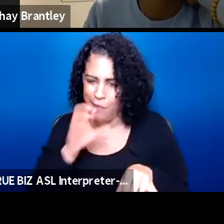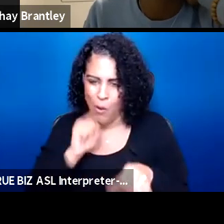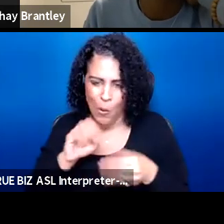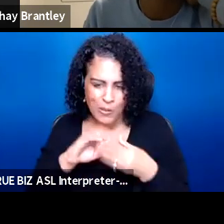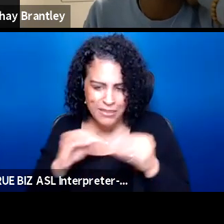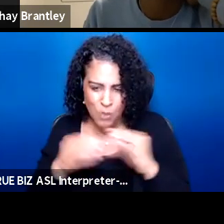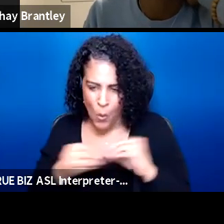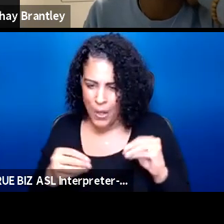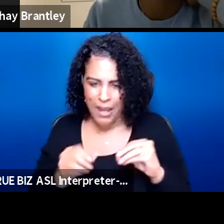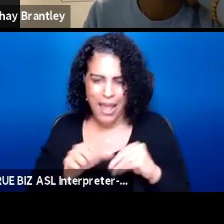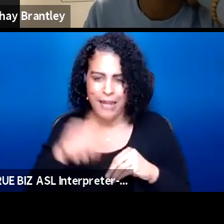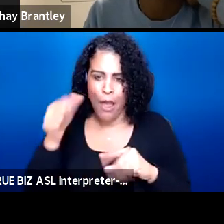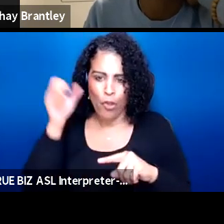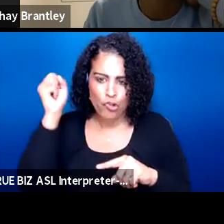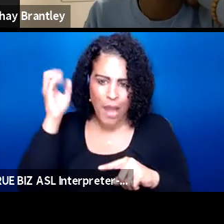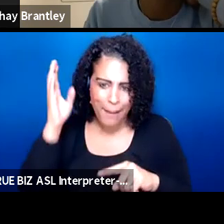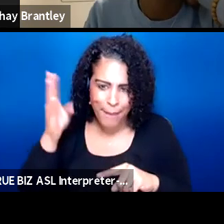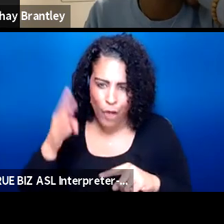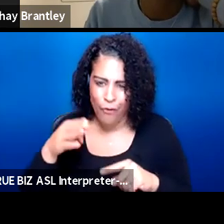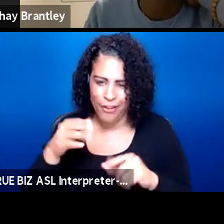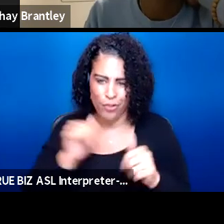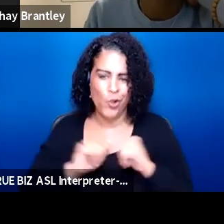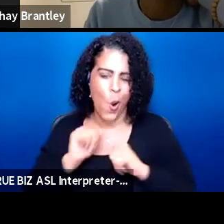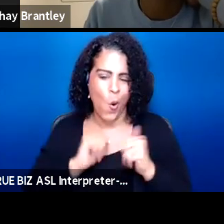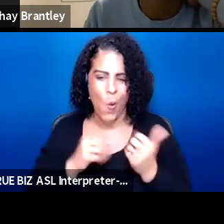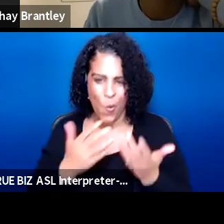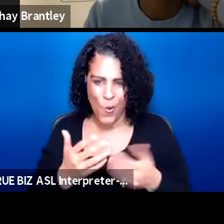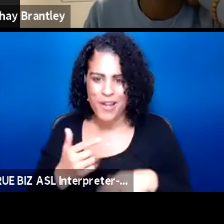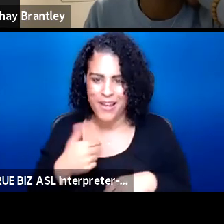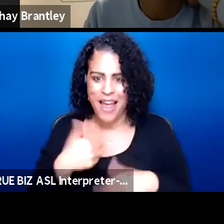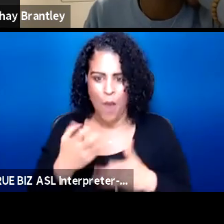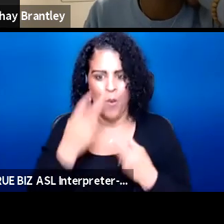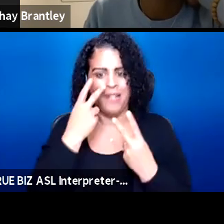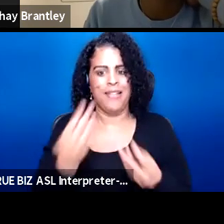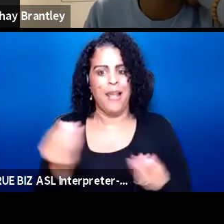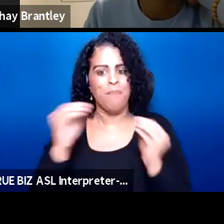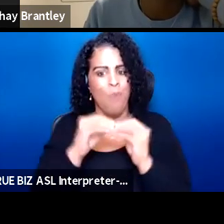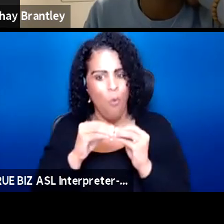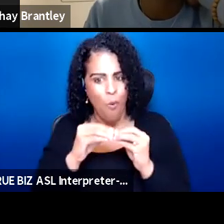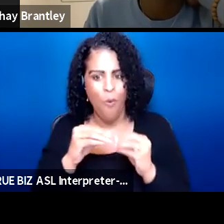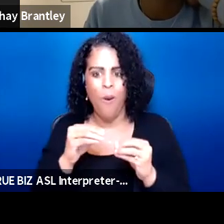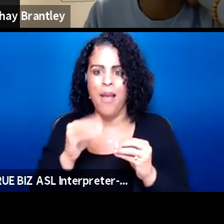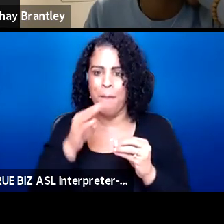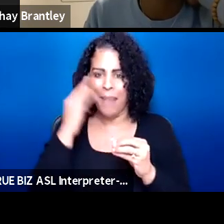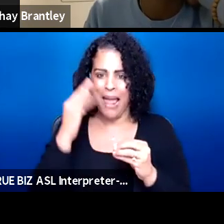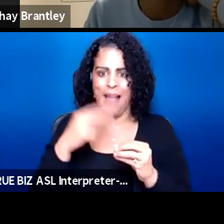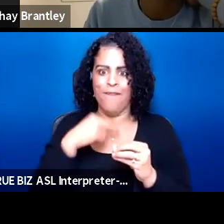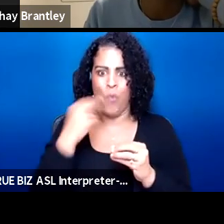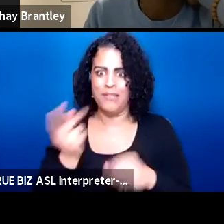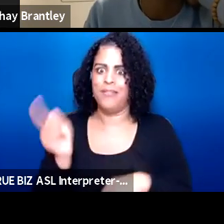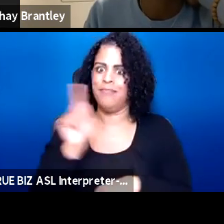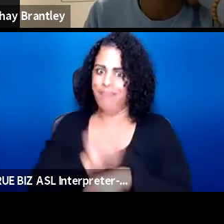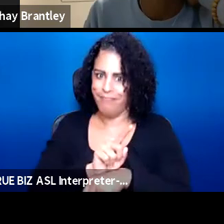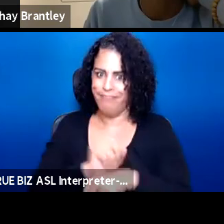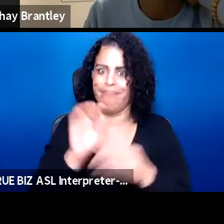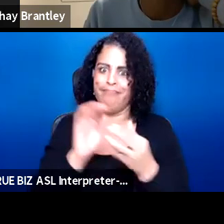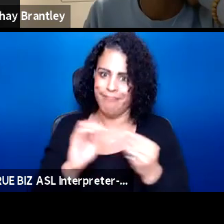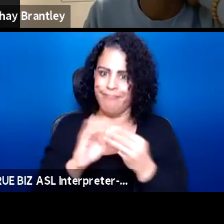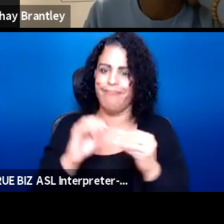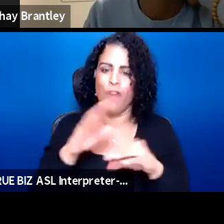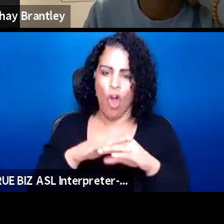another Shakespearean, you know, show. I want to see more Black voices on those stages, but I also want